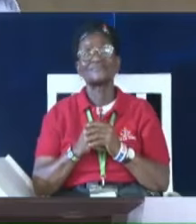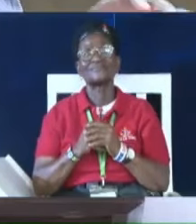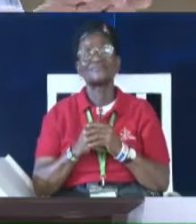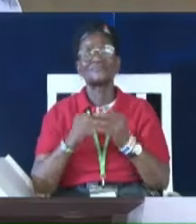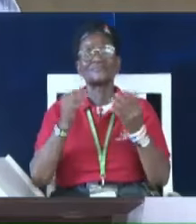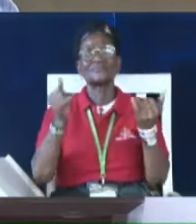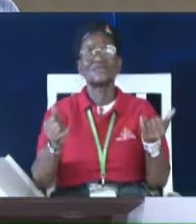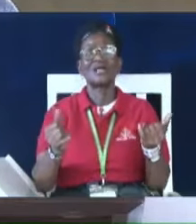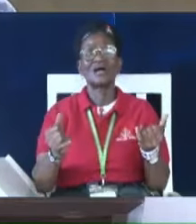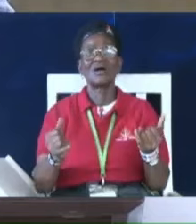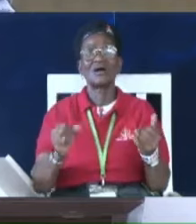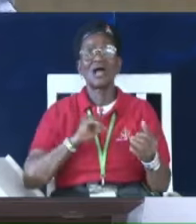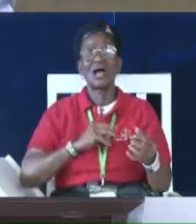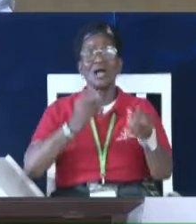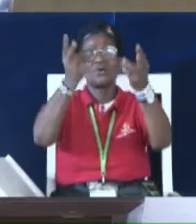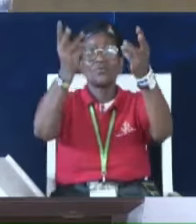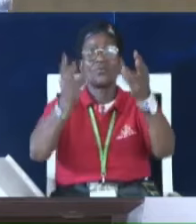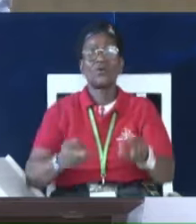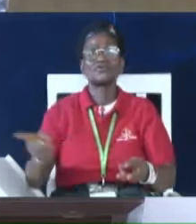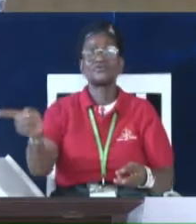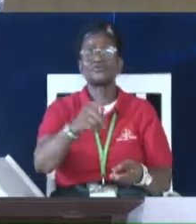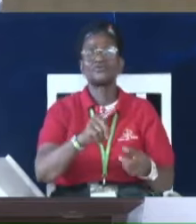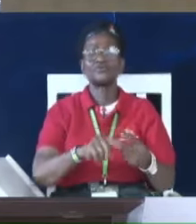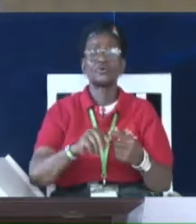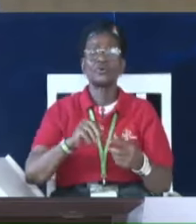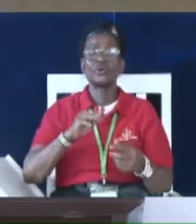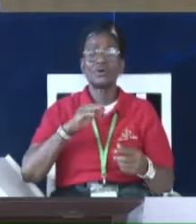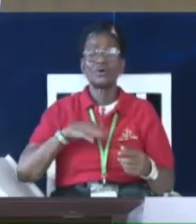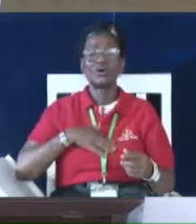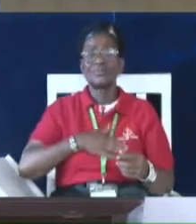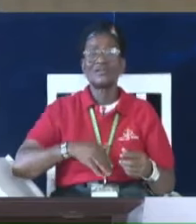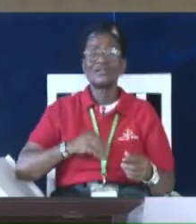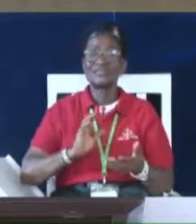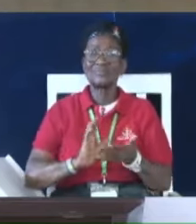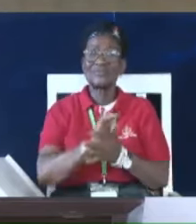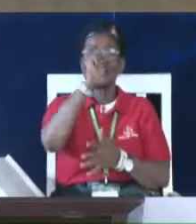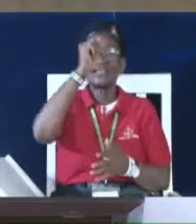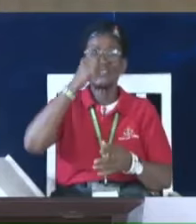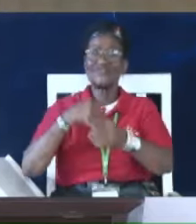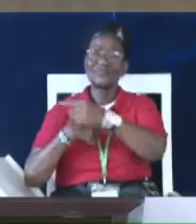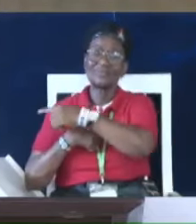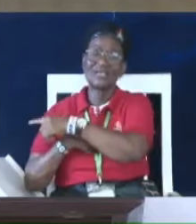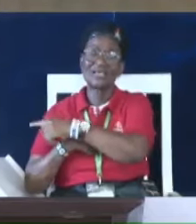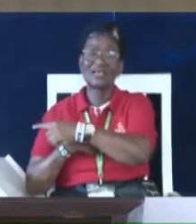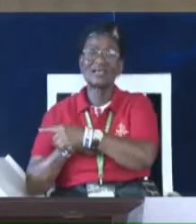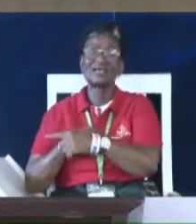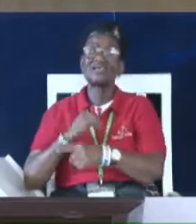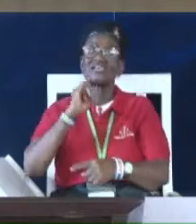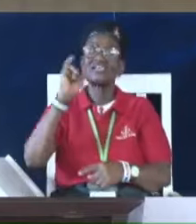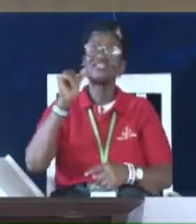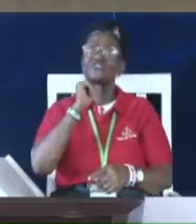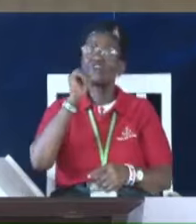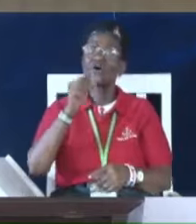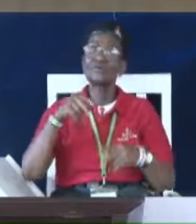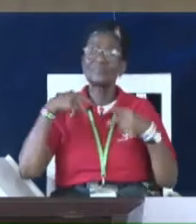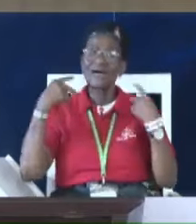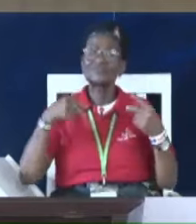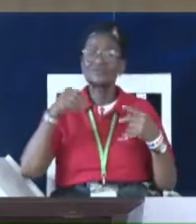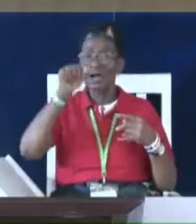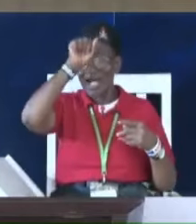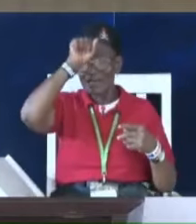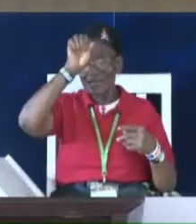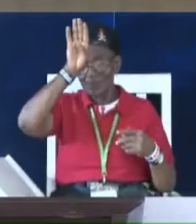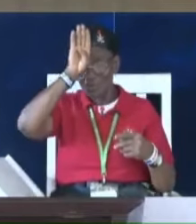Now, I want you to please believe me, it's not Pastor Adeboye who thought this